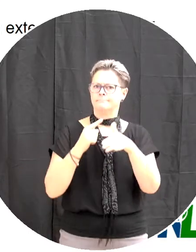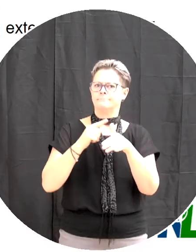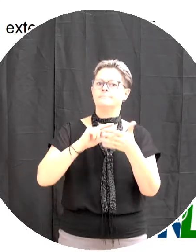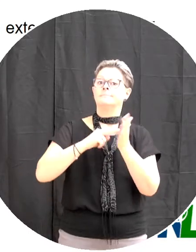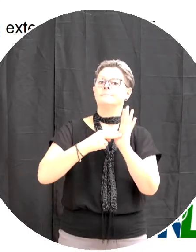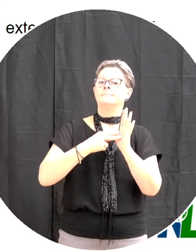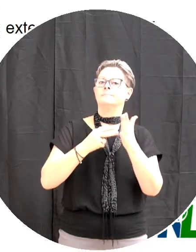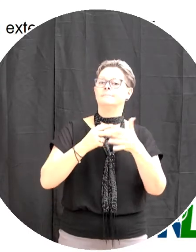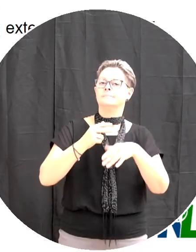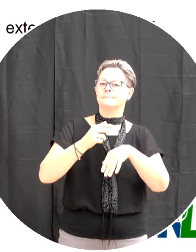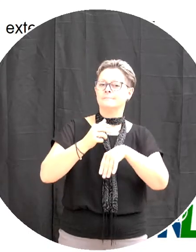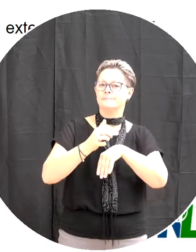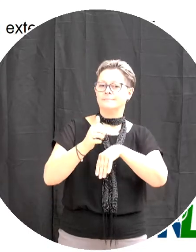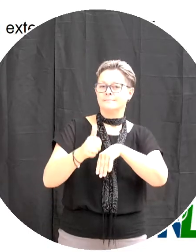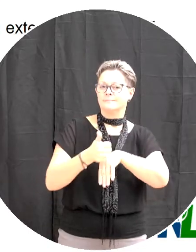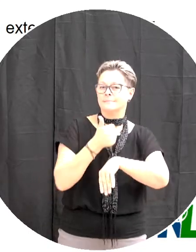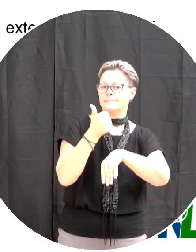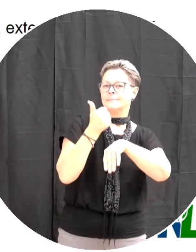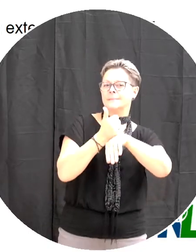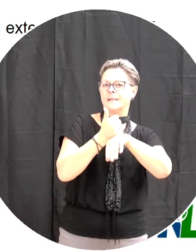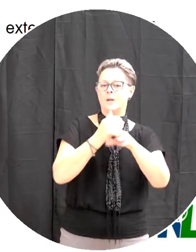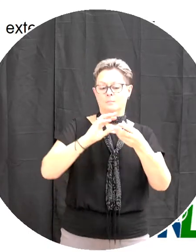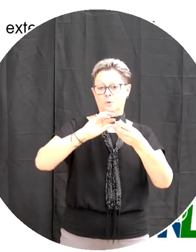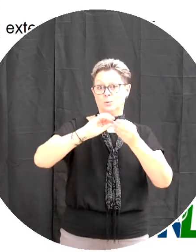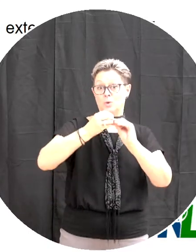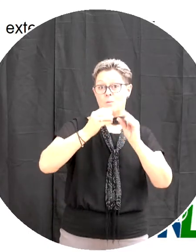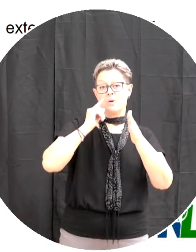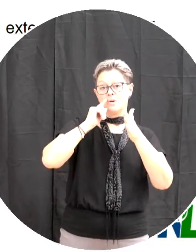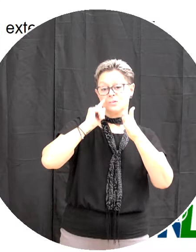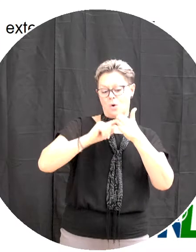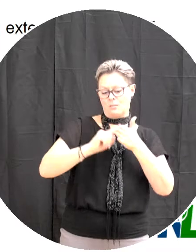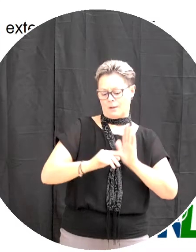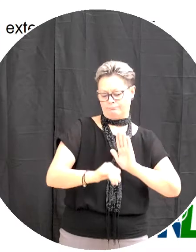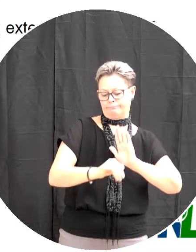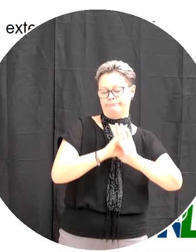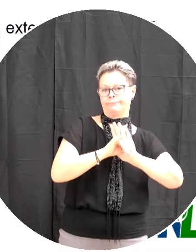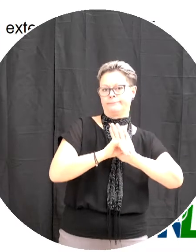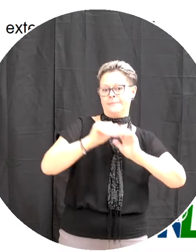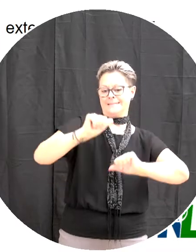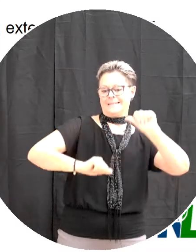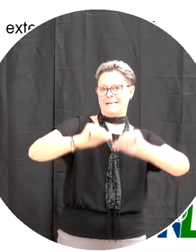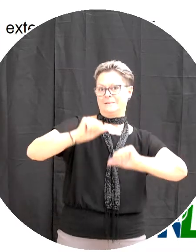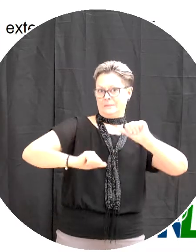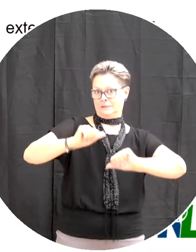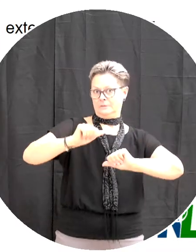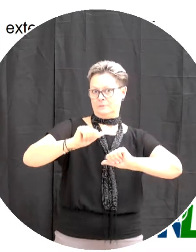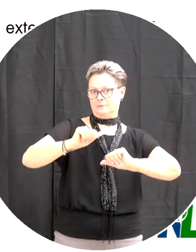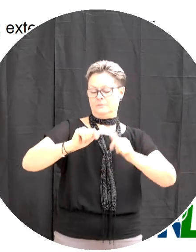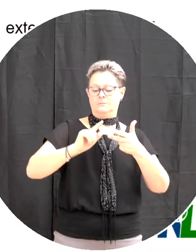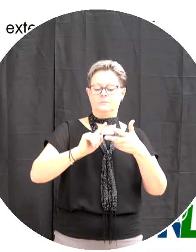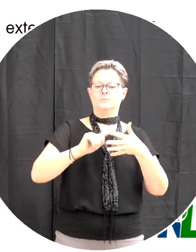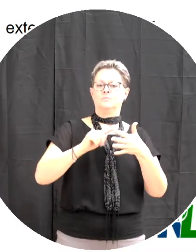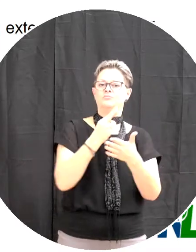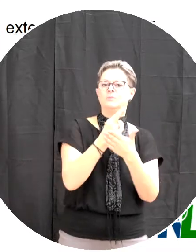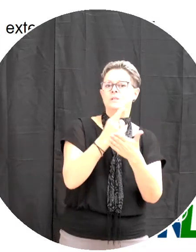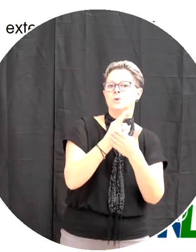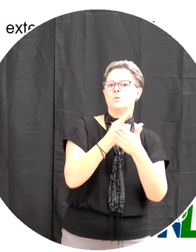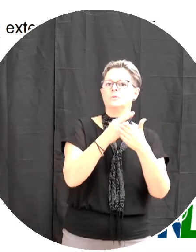implementation of a numeracy diagnostic assessment process, resources and professional learning to